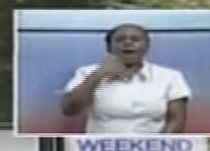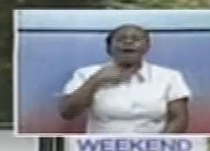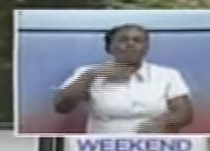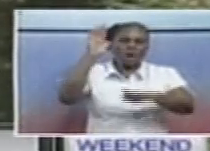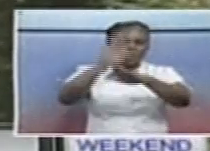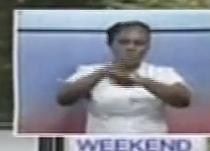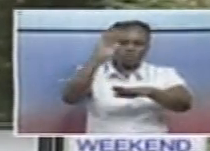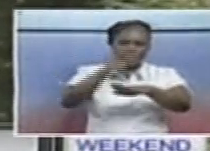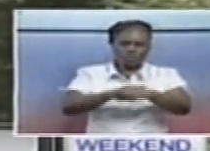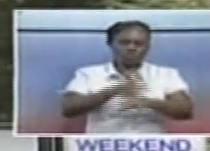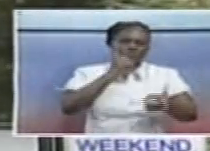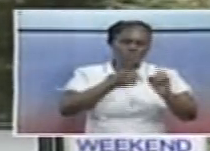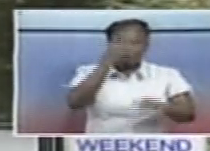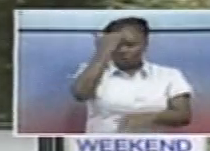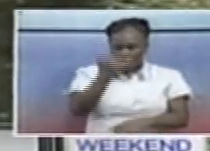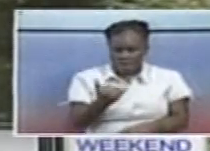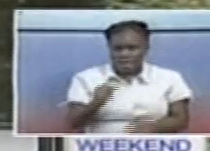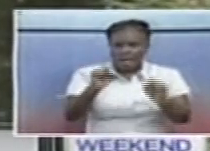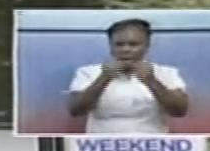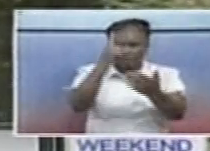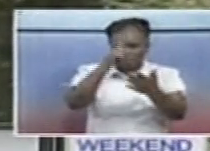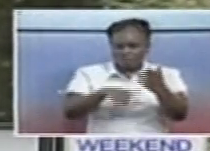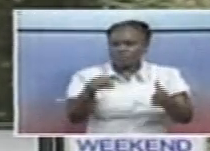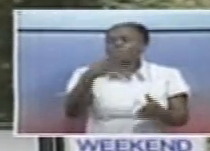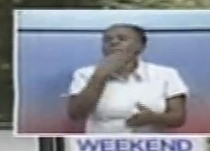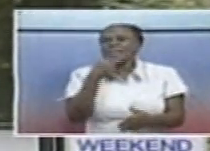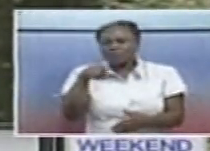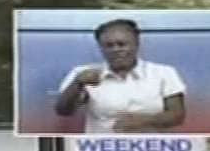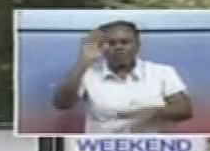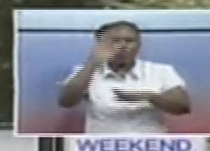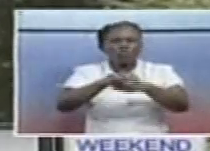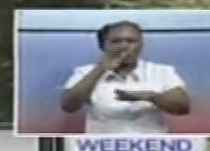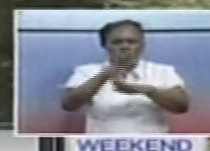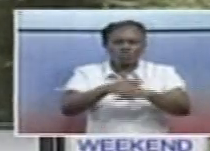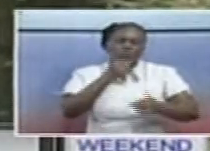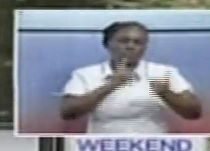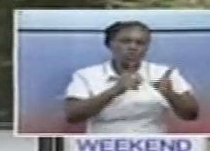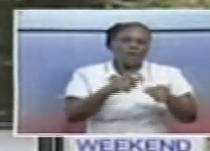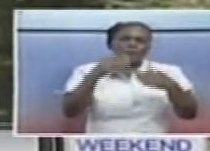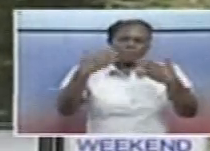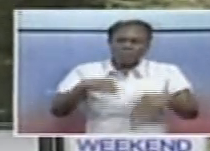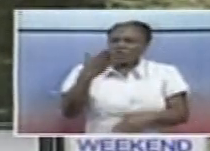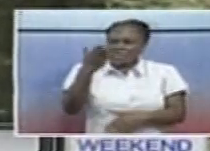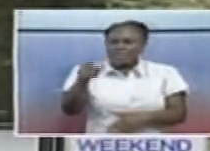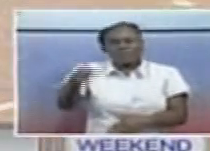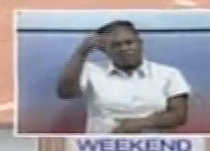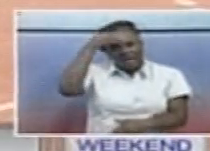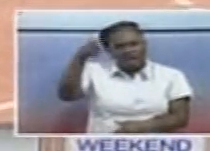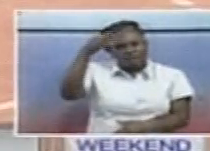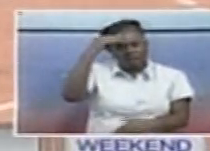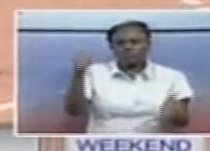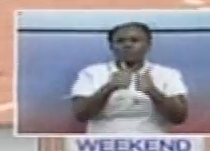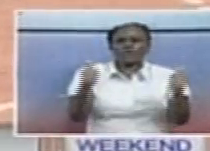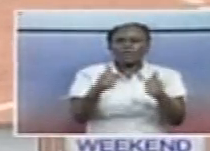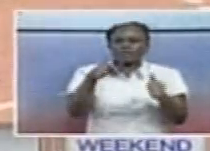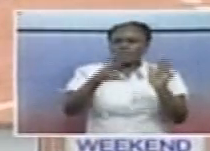good race because, you know, for that gentleman, it's a good pace setter. Those guys will run comfortably. Kenya